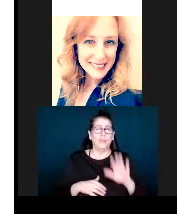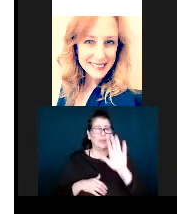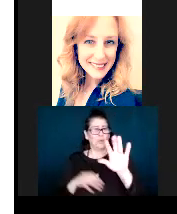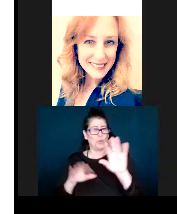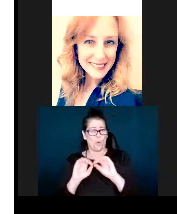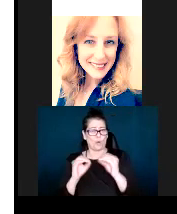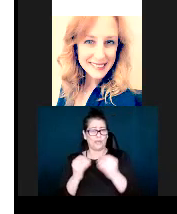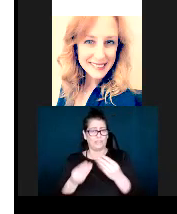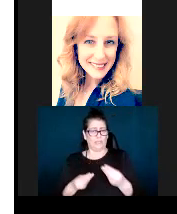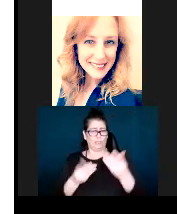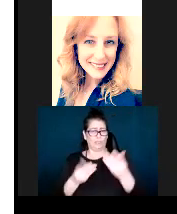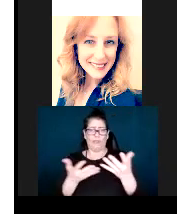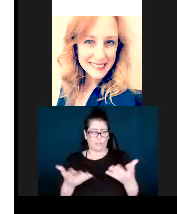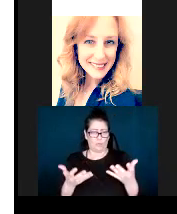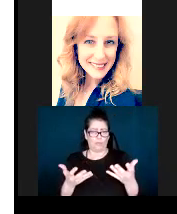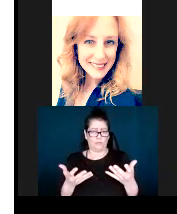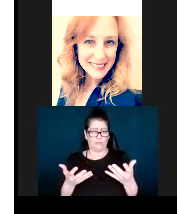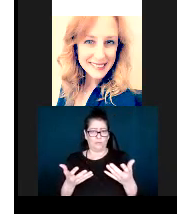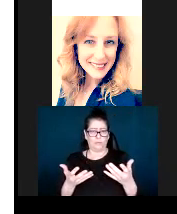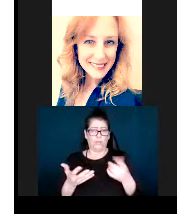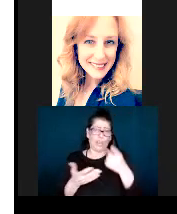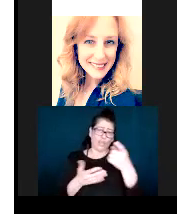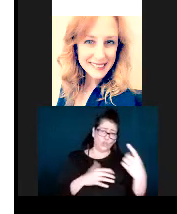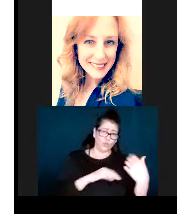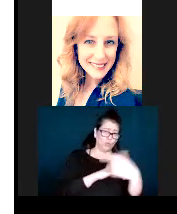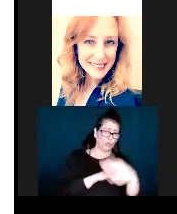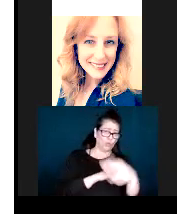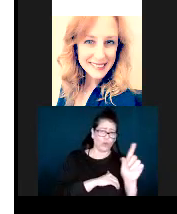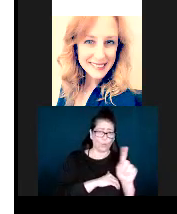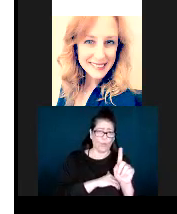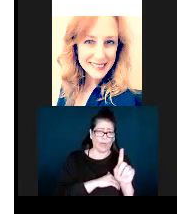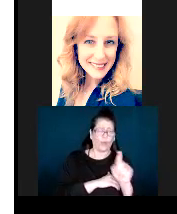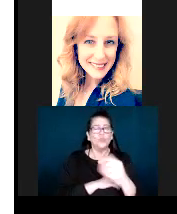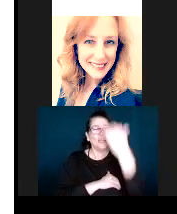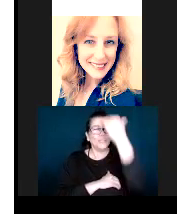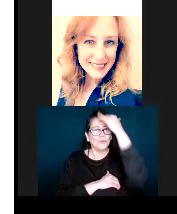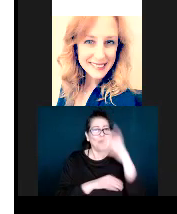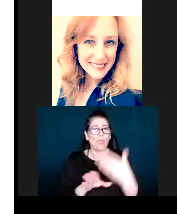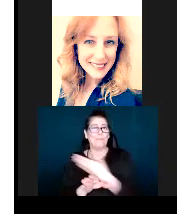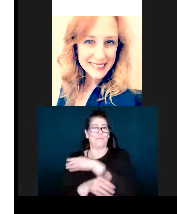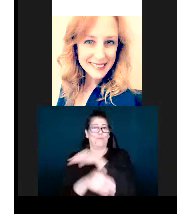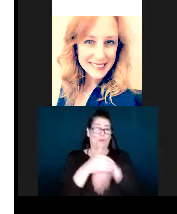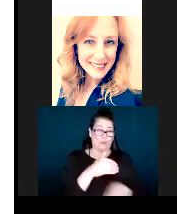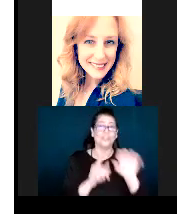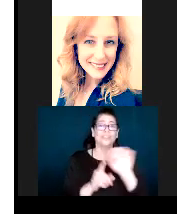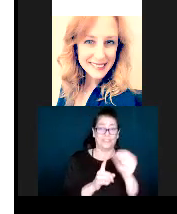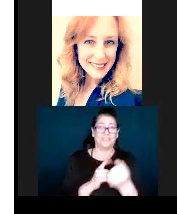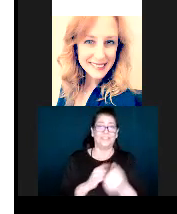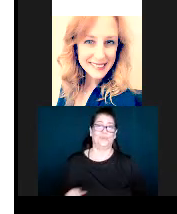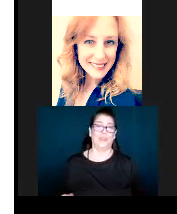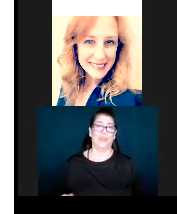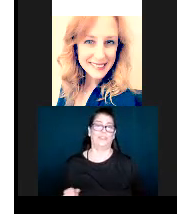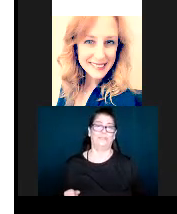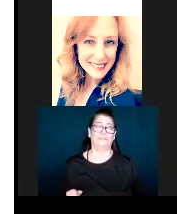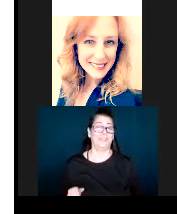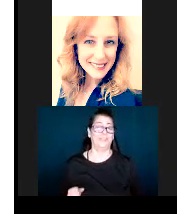where can you refer them? Those are the things you want to know before going into that situation. And when I say you are the one